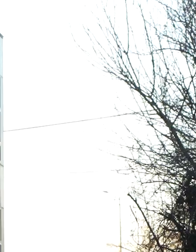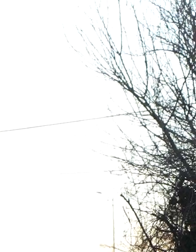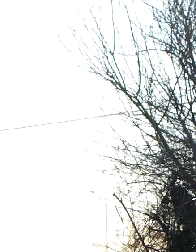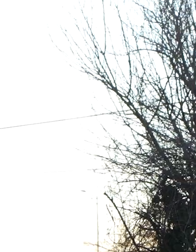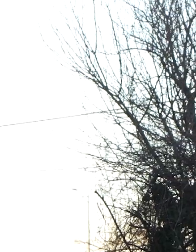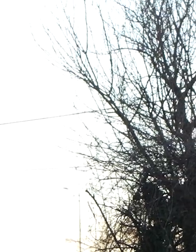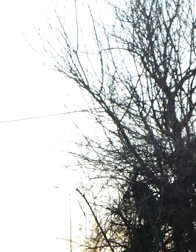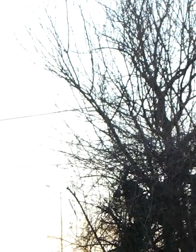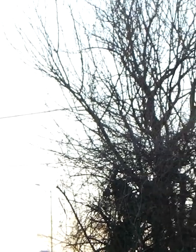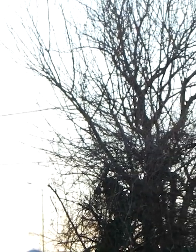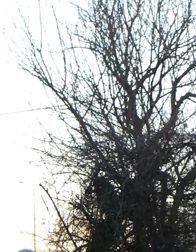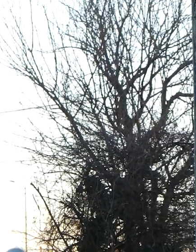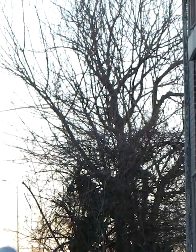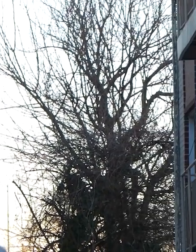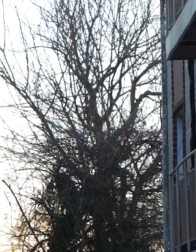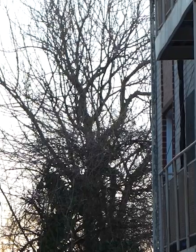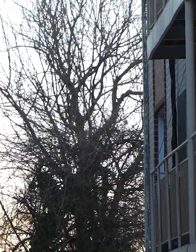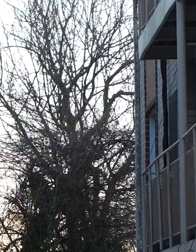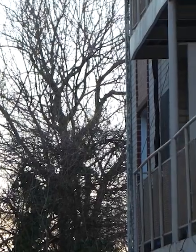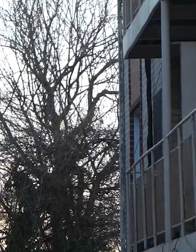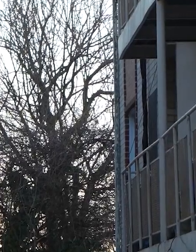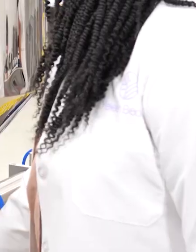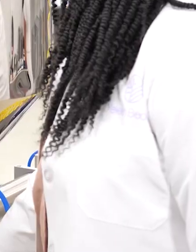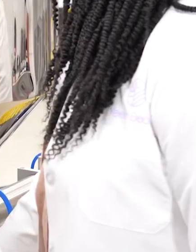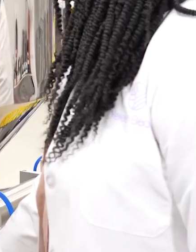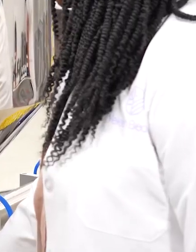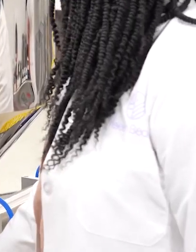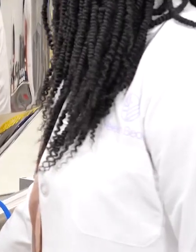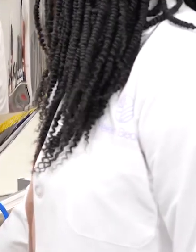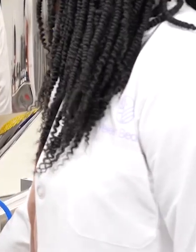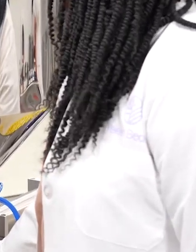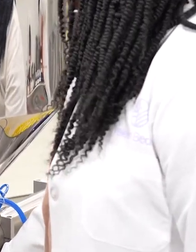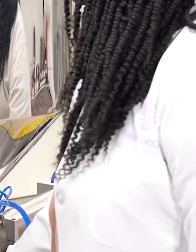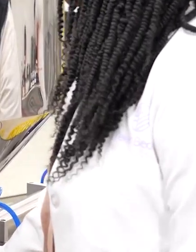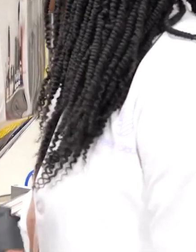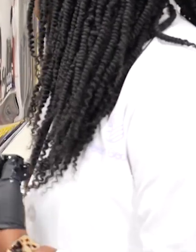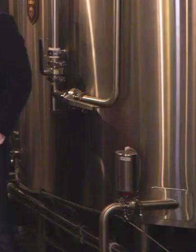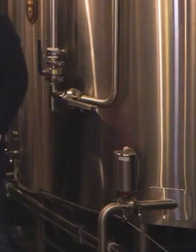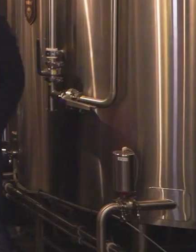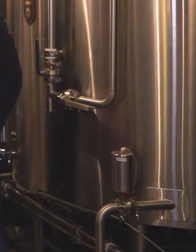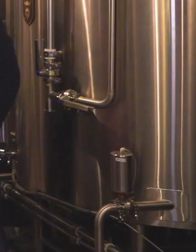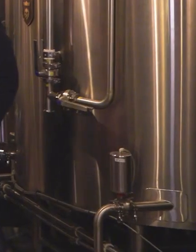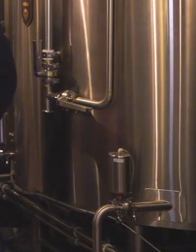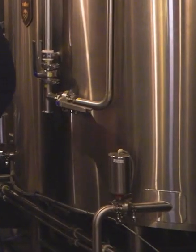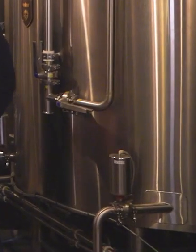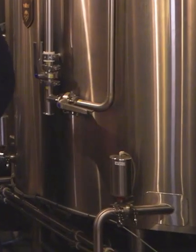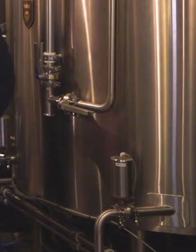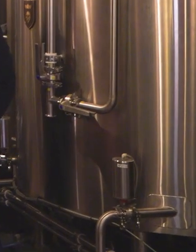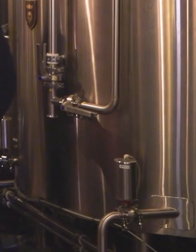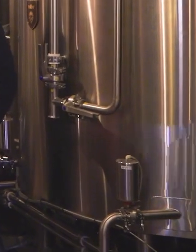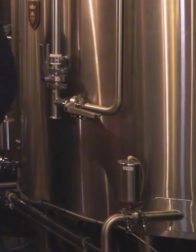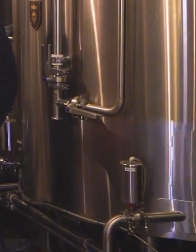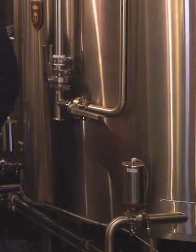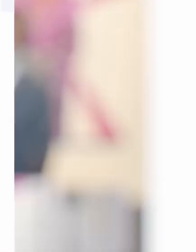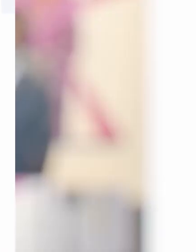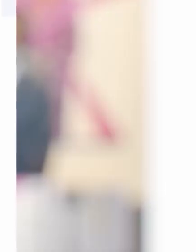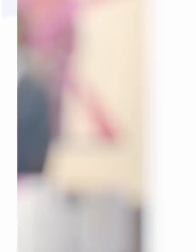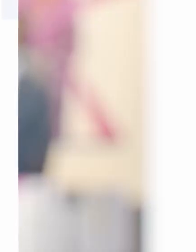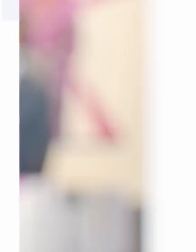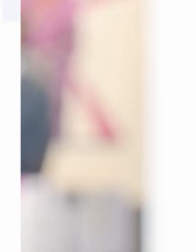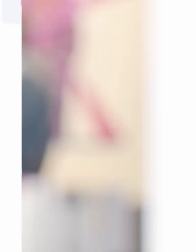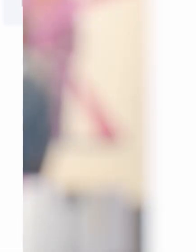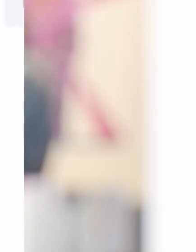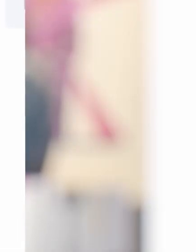land, empowered local developers, created real pathways for small businesses to grow and